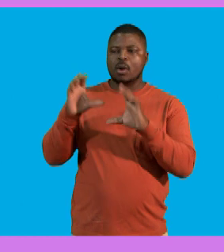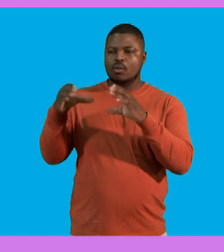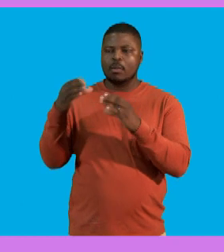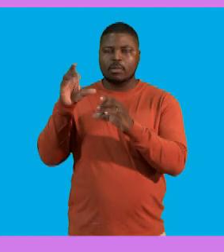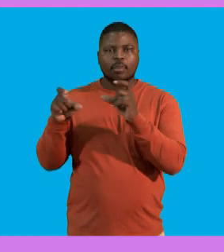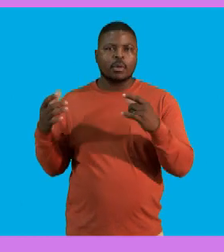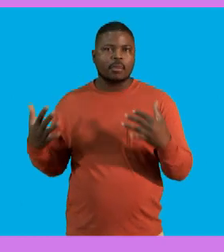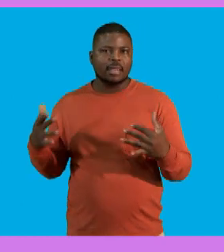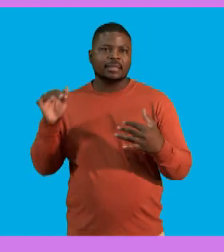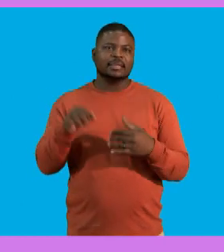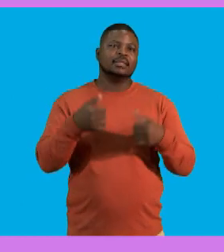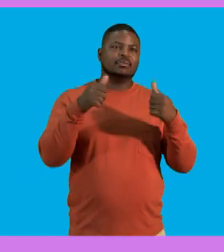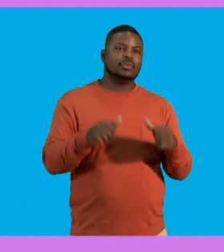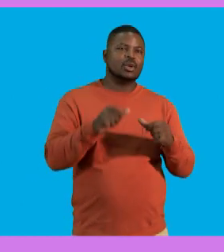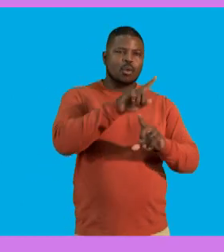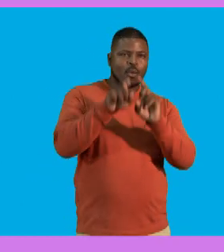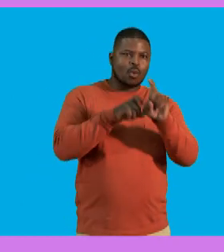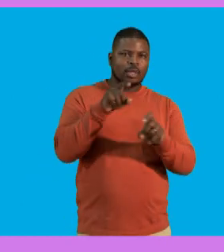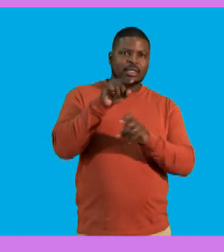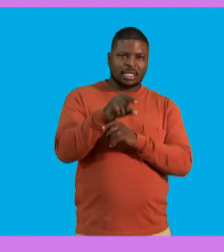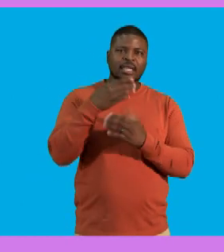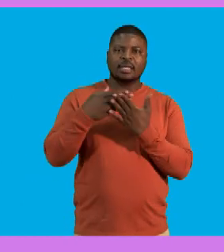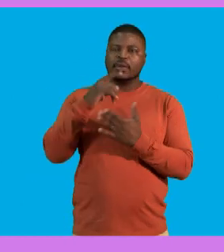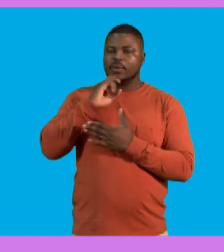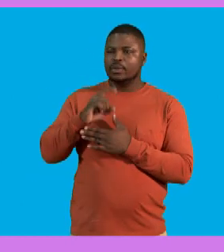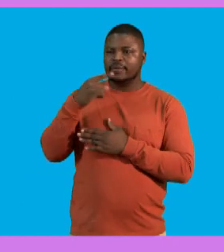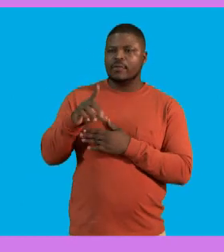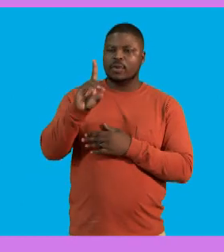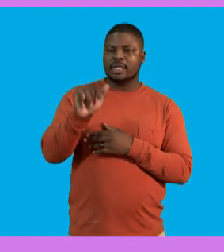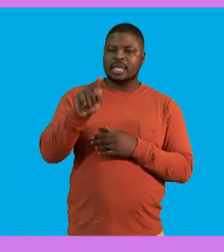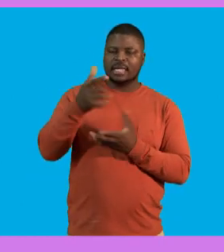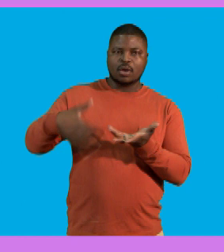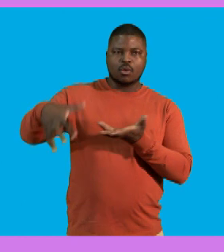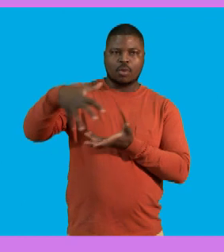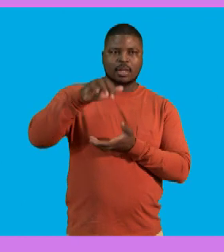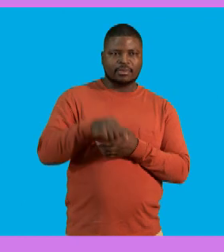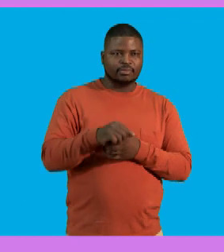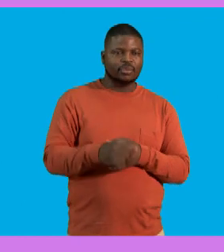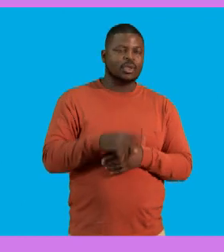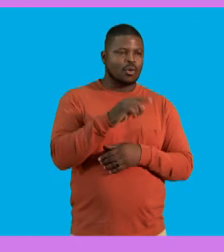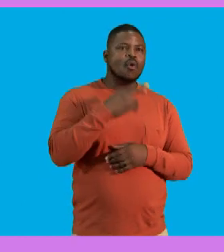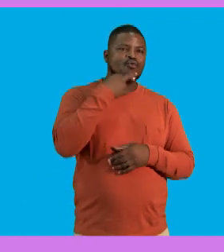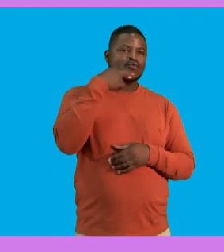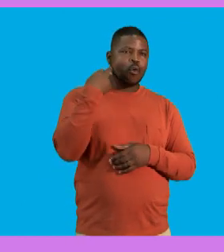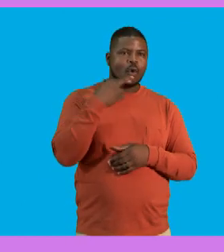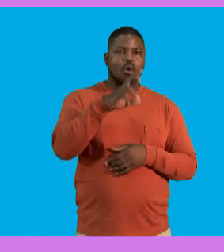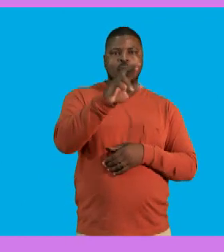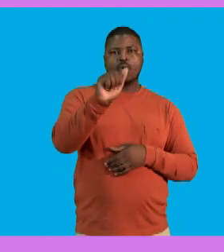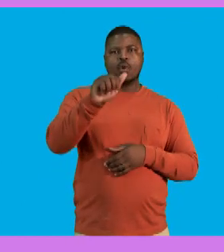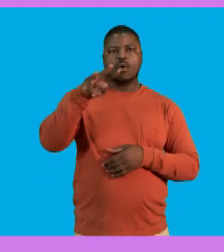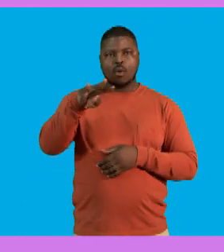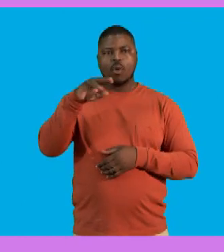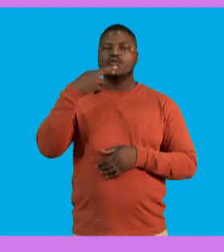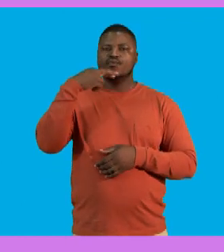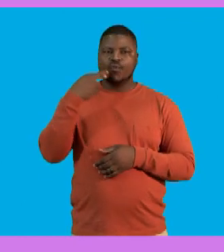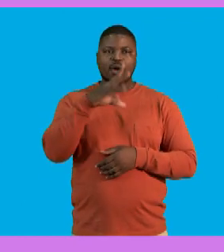of questions that can be used for data collection. Raw data, information that has been collected before